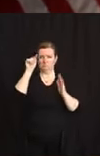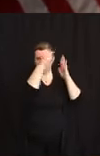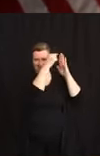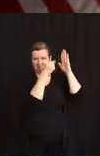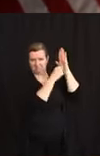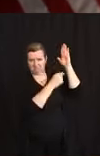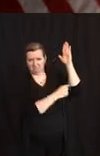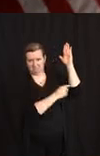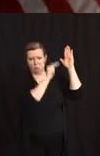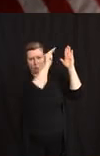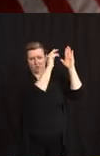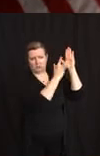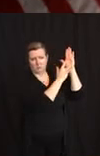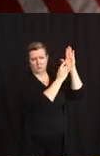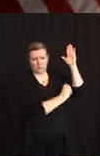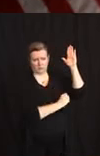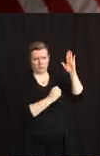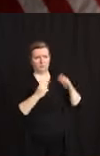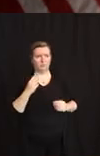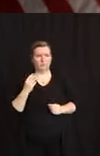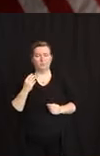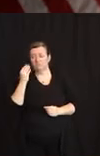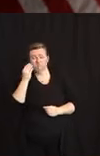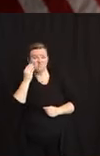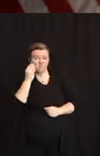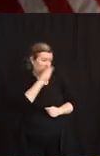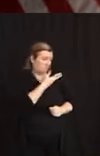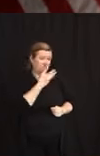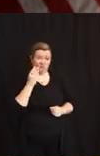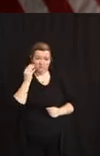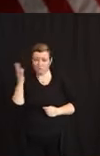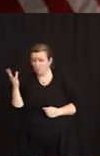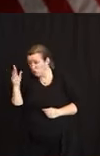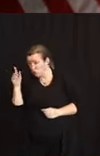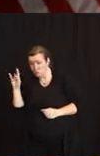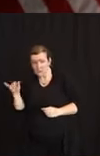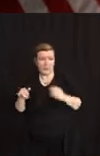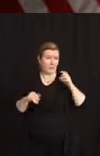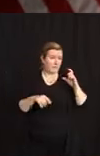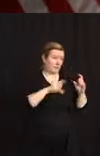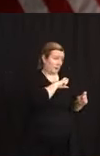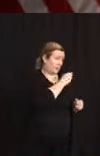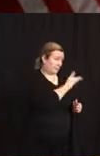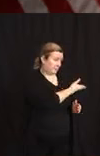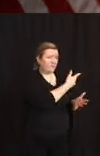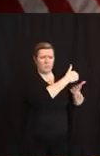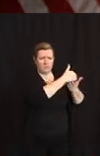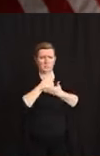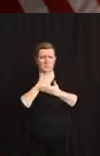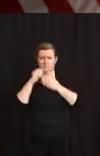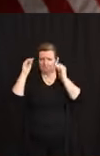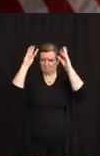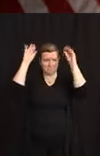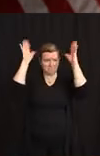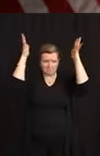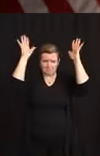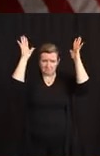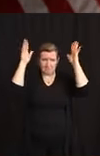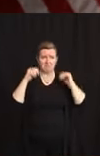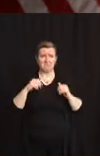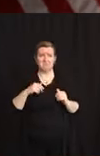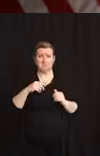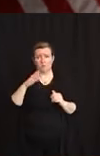Pat and his and our federal colleagues a big shout out. We expected this. And therefore the